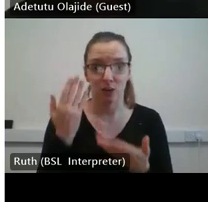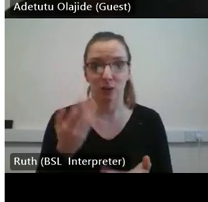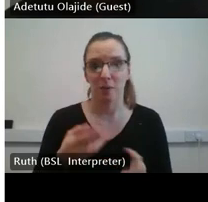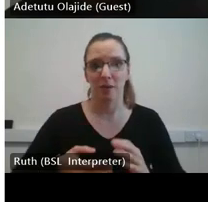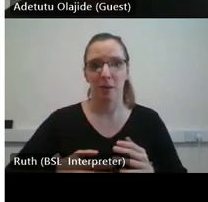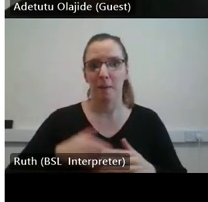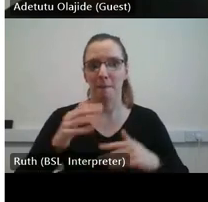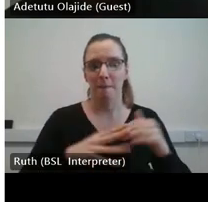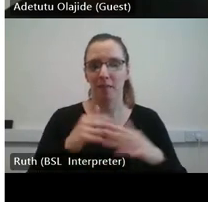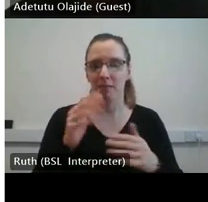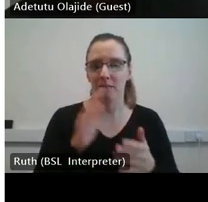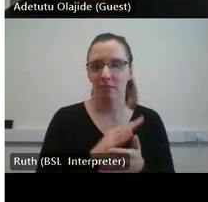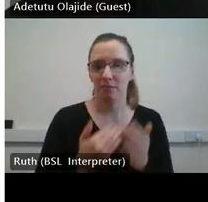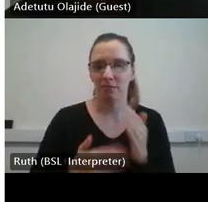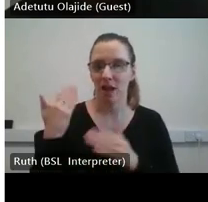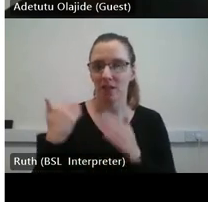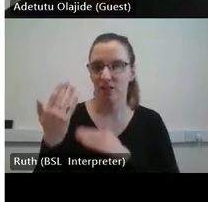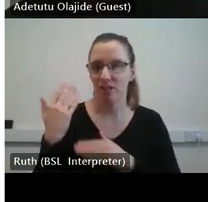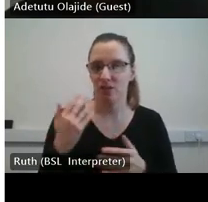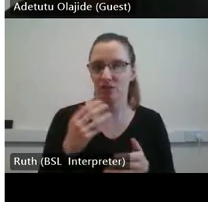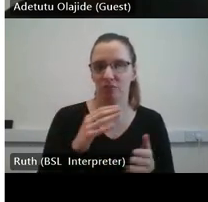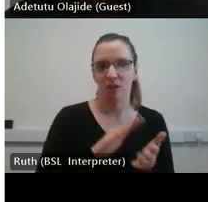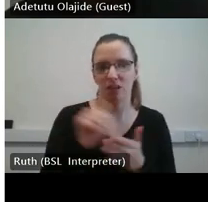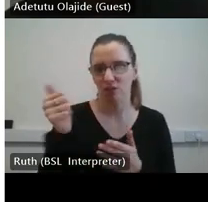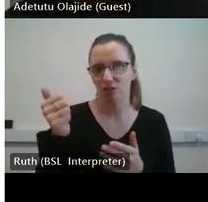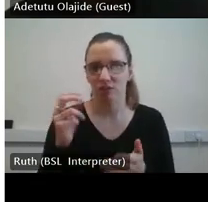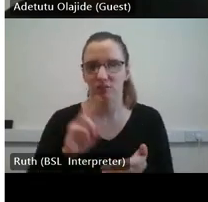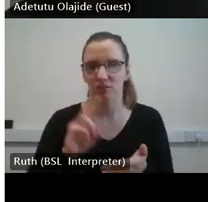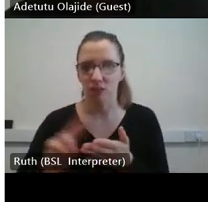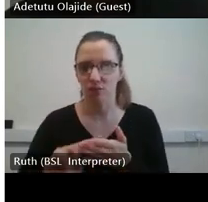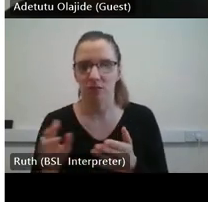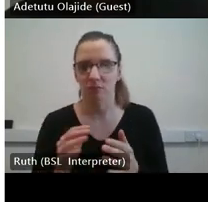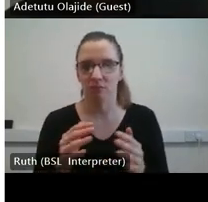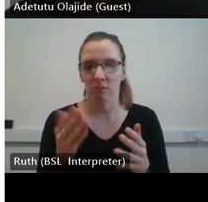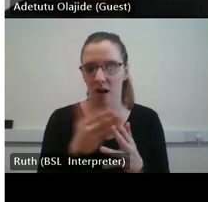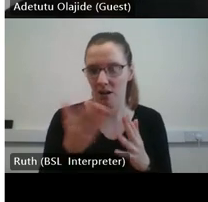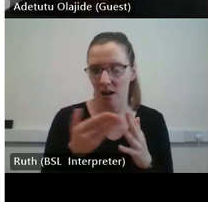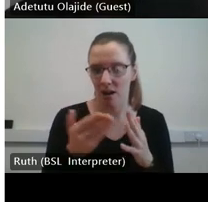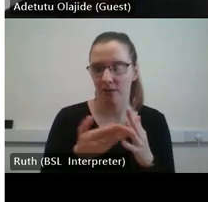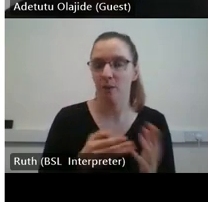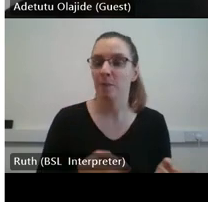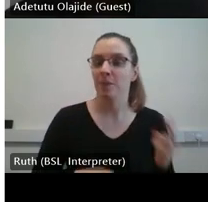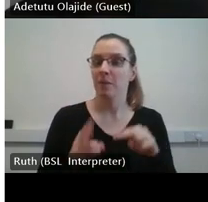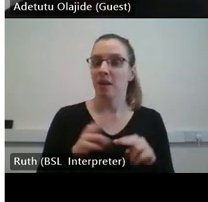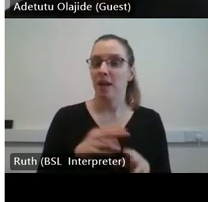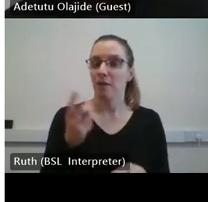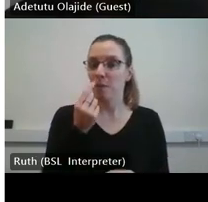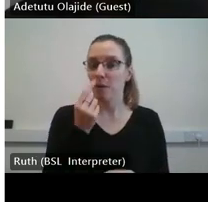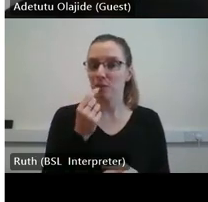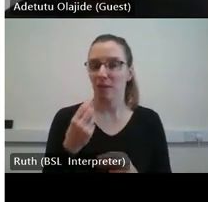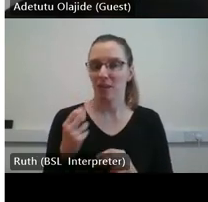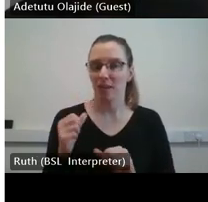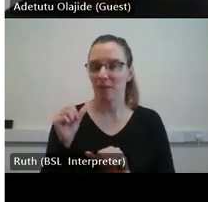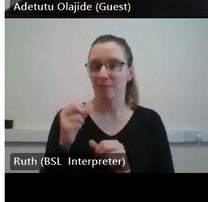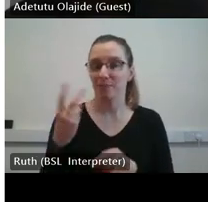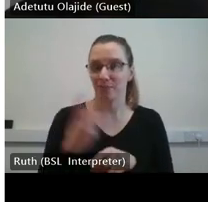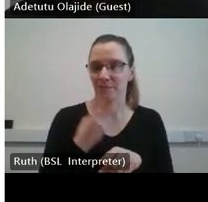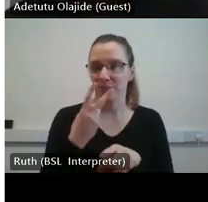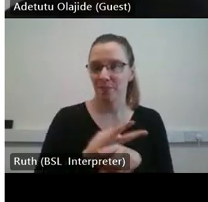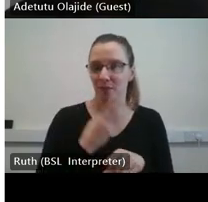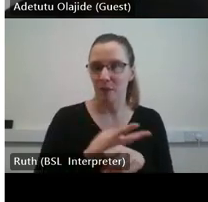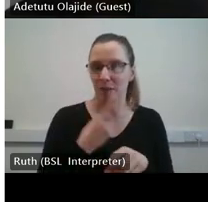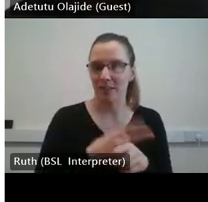natural, intangible, cultural, archives, etc. But if there is any possible trends or repetitive barriers